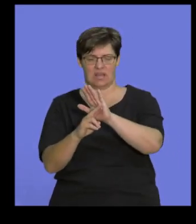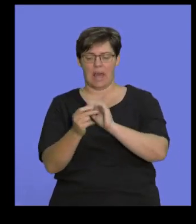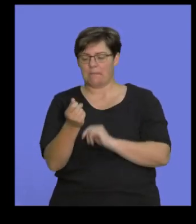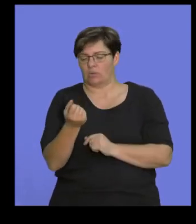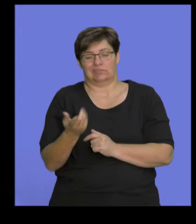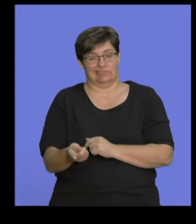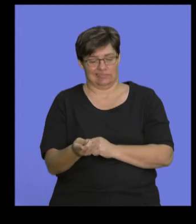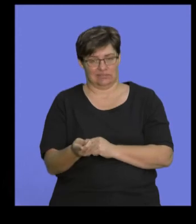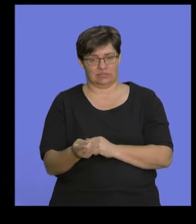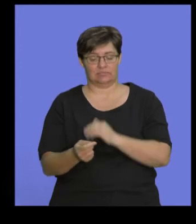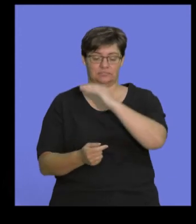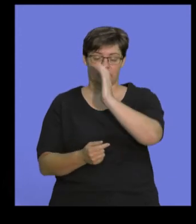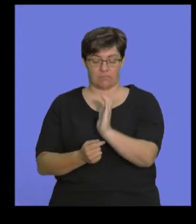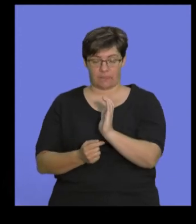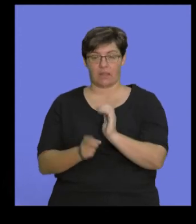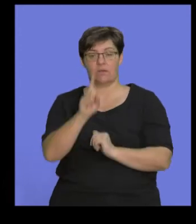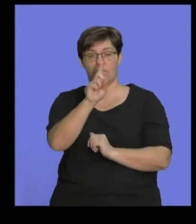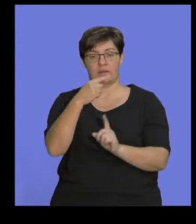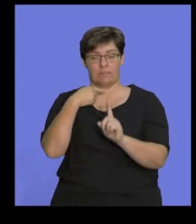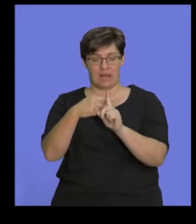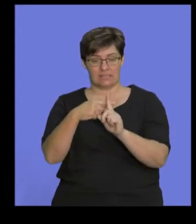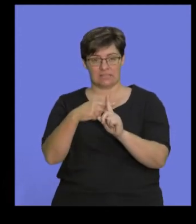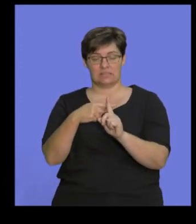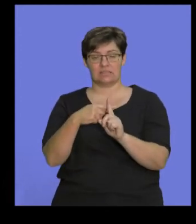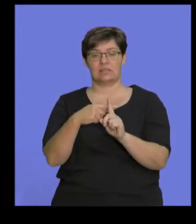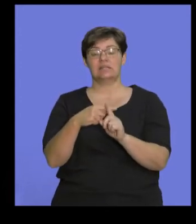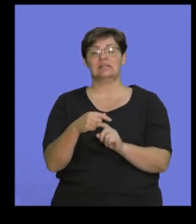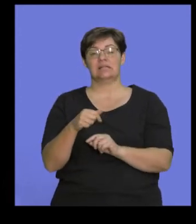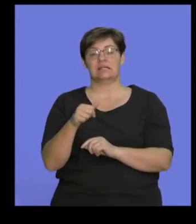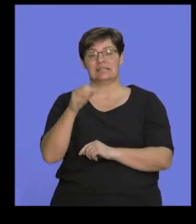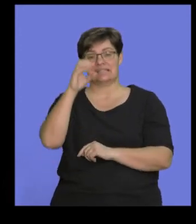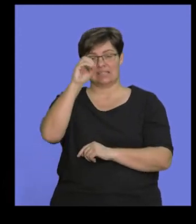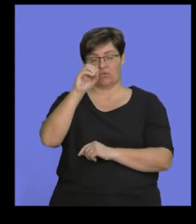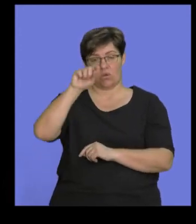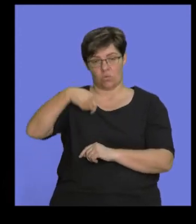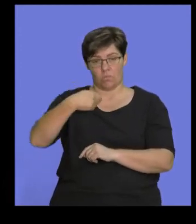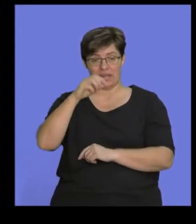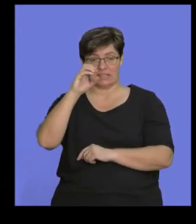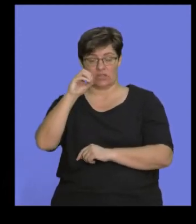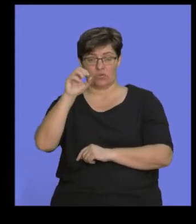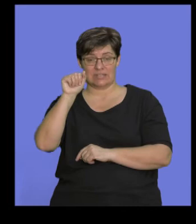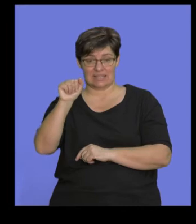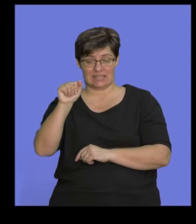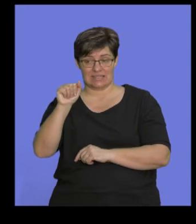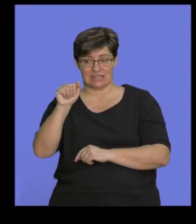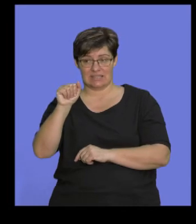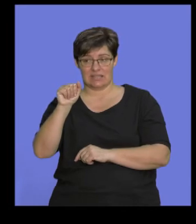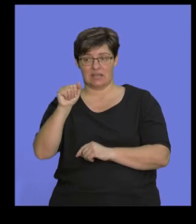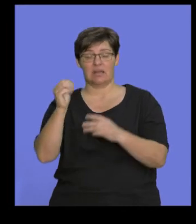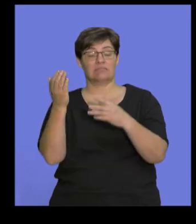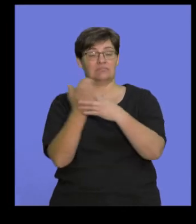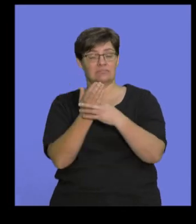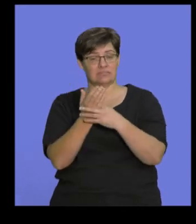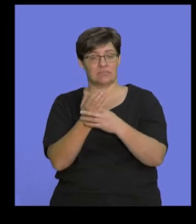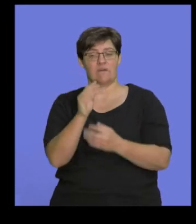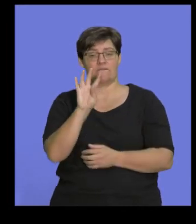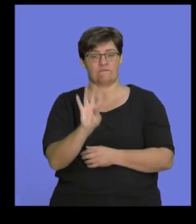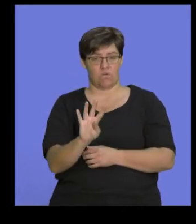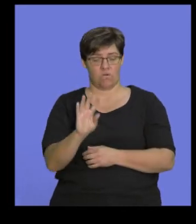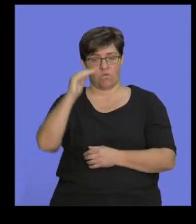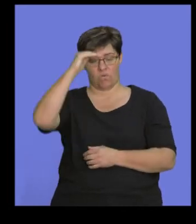the interest was 6%, so it's 0.06, and this was compounded quarterly to